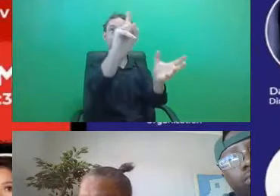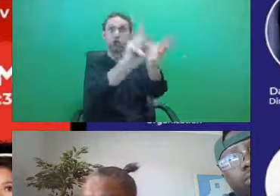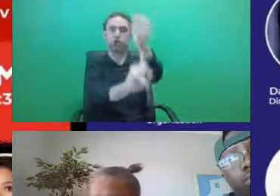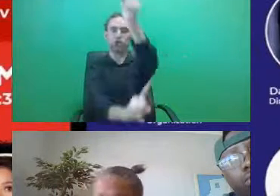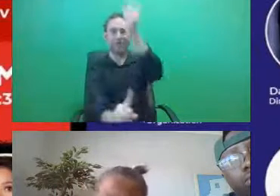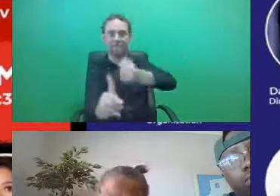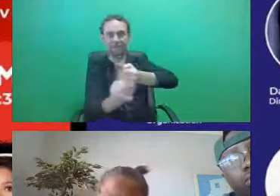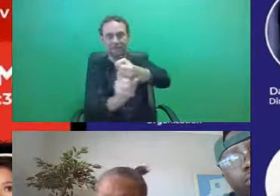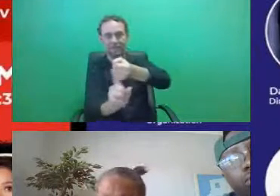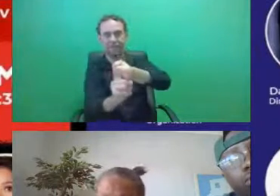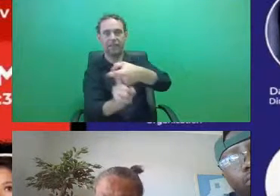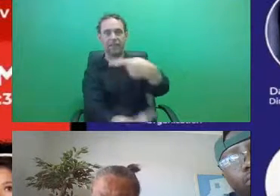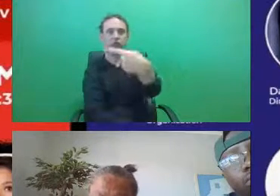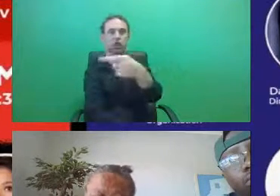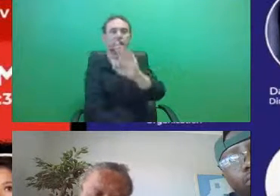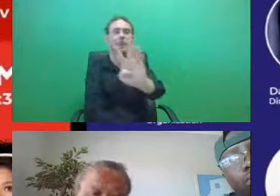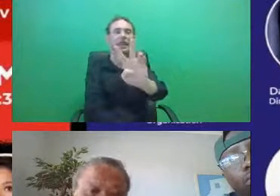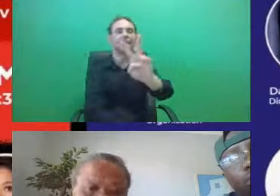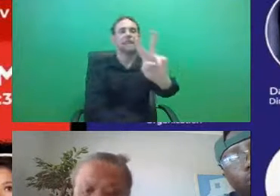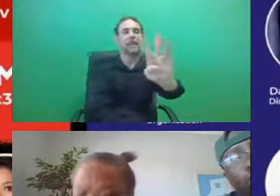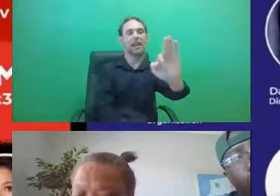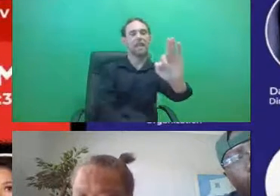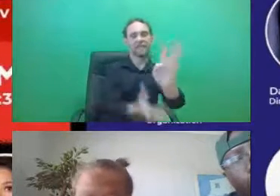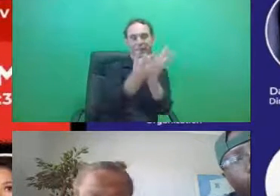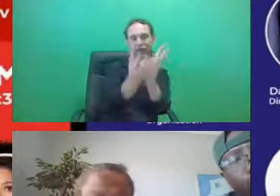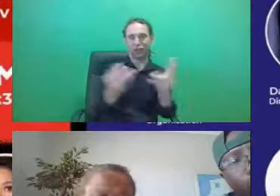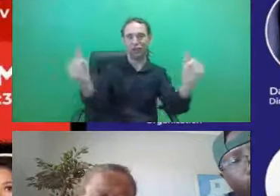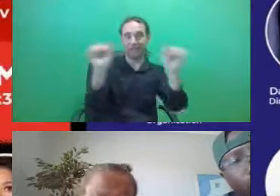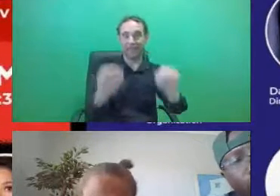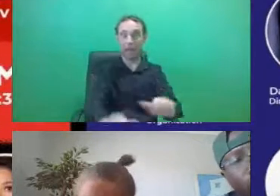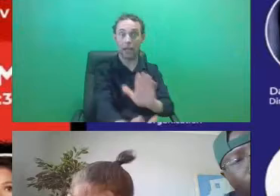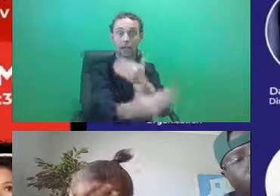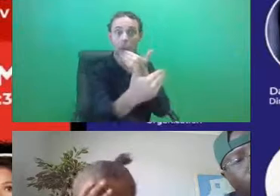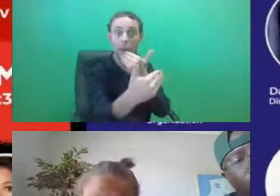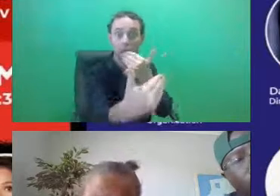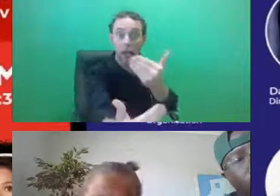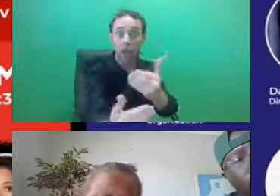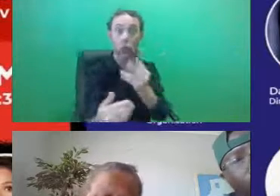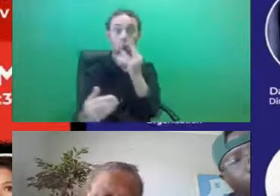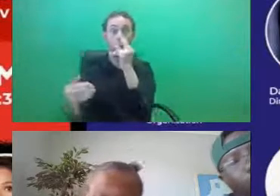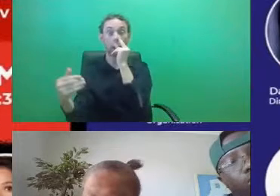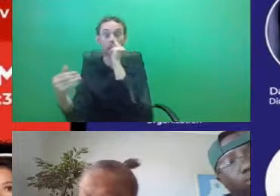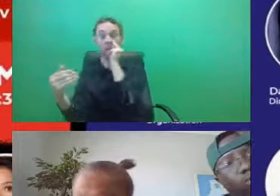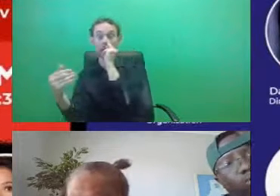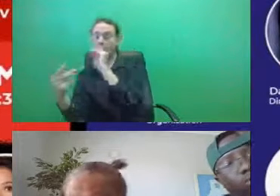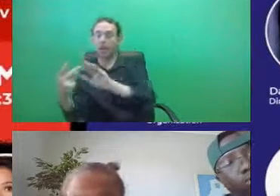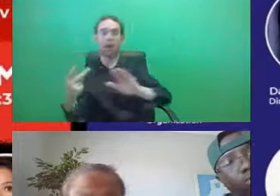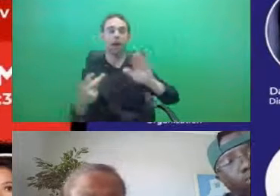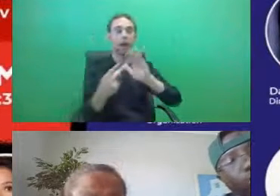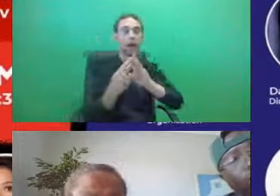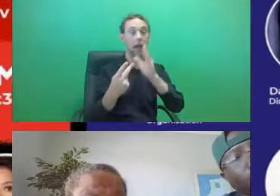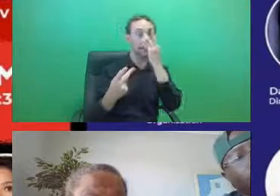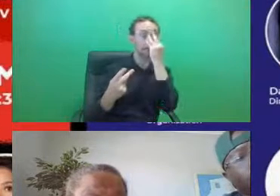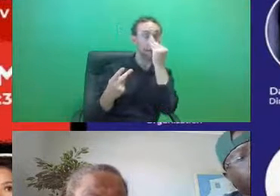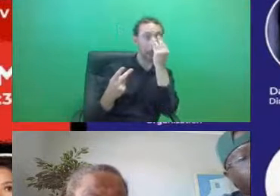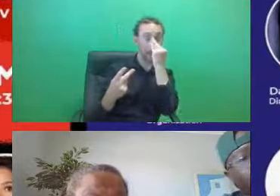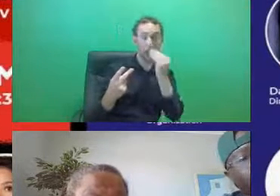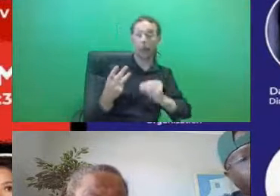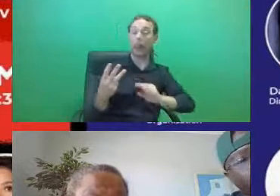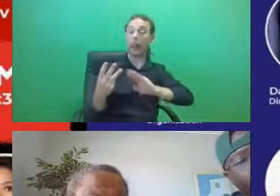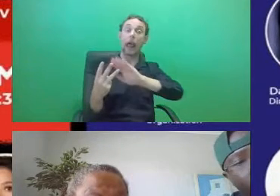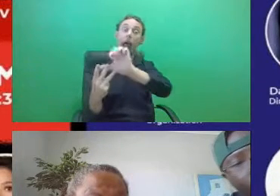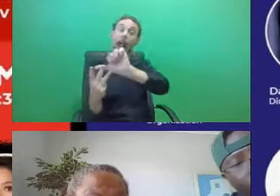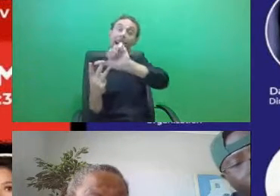combating GBVF. So thank you so much for those reflections. And before we move over